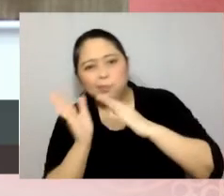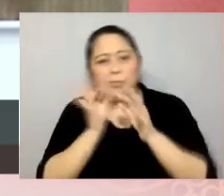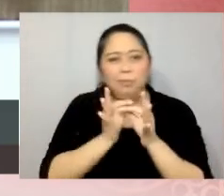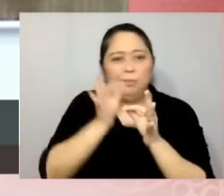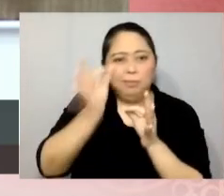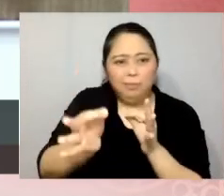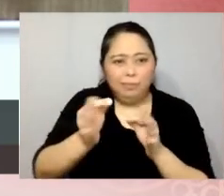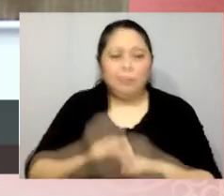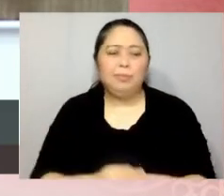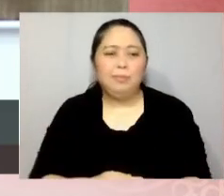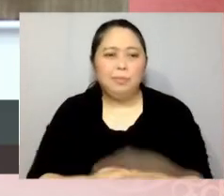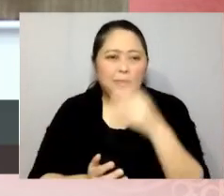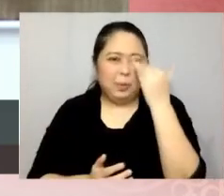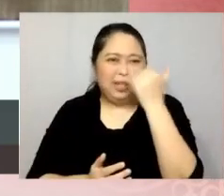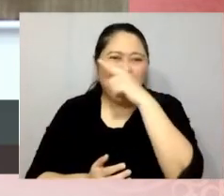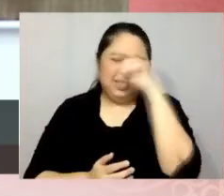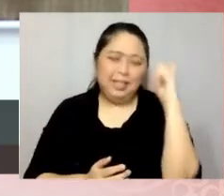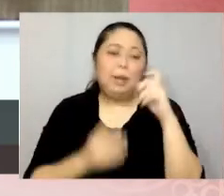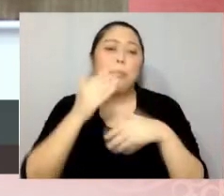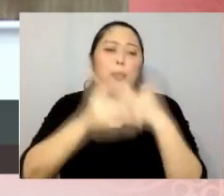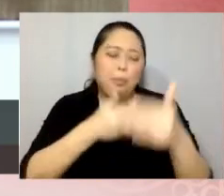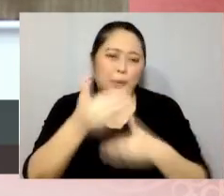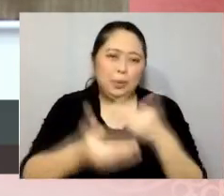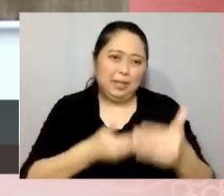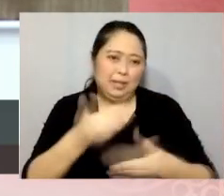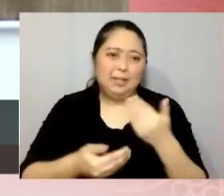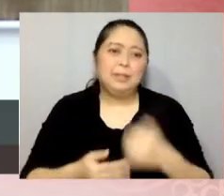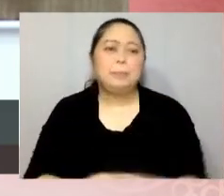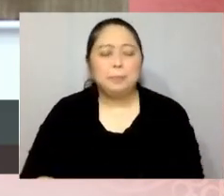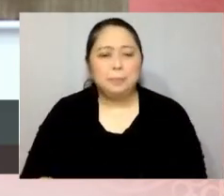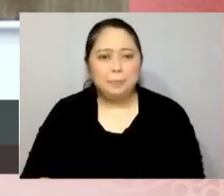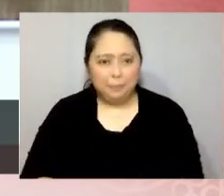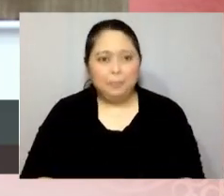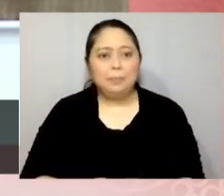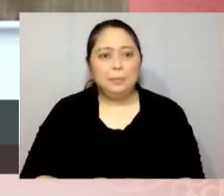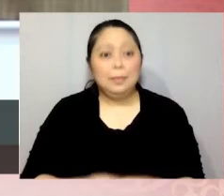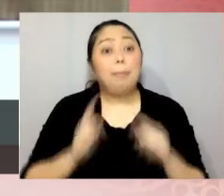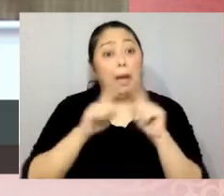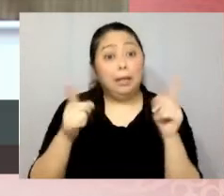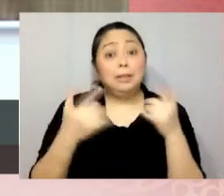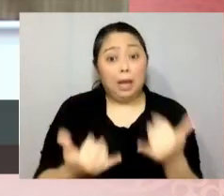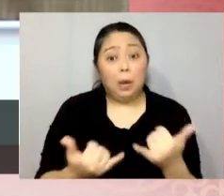Actually, medyo matagal dahil proseso po ito. Okay, but